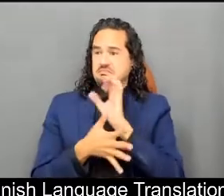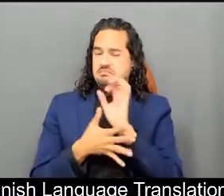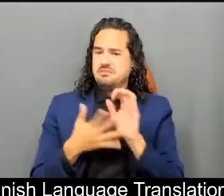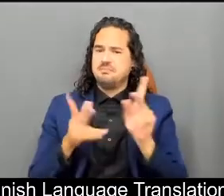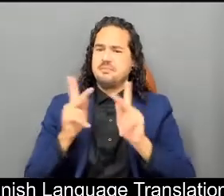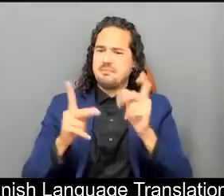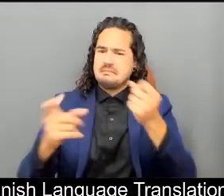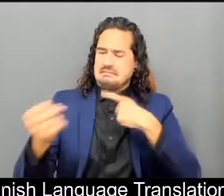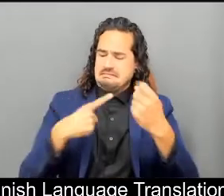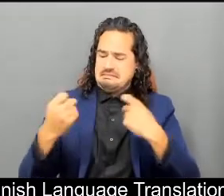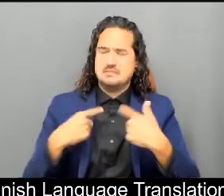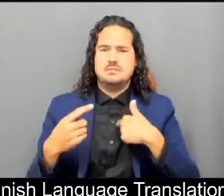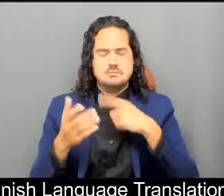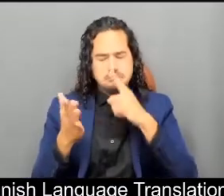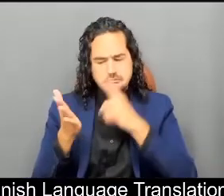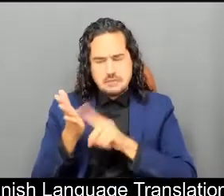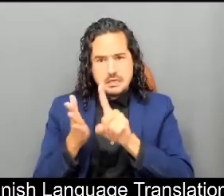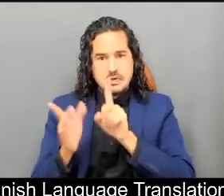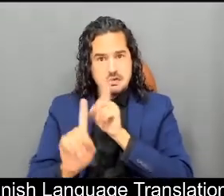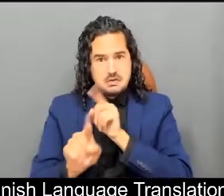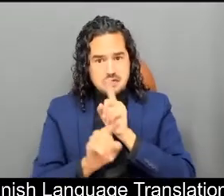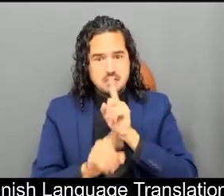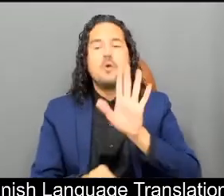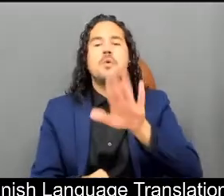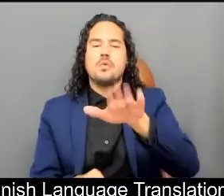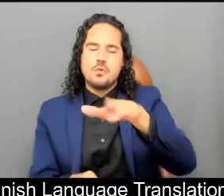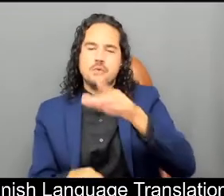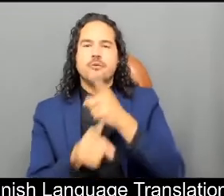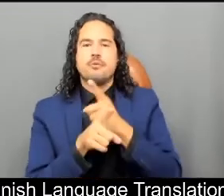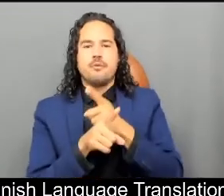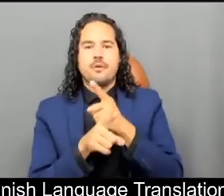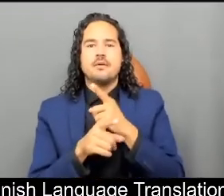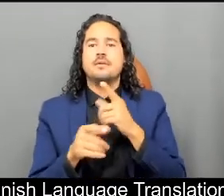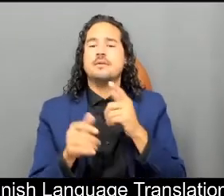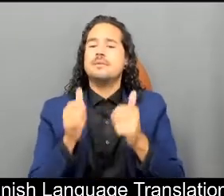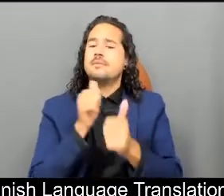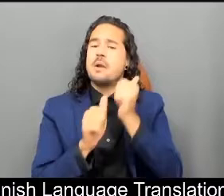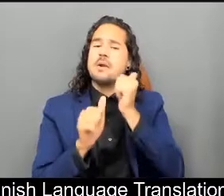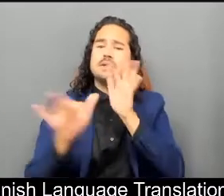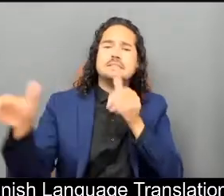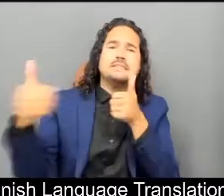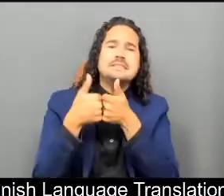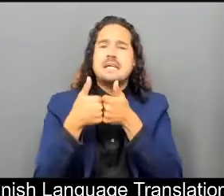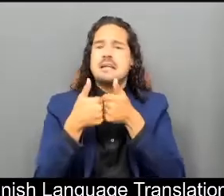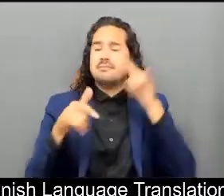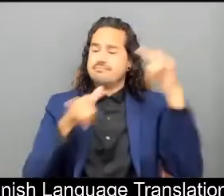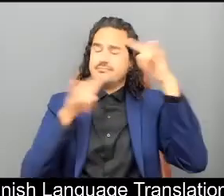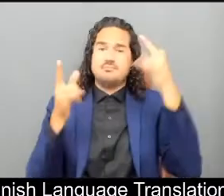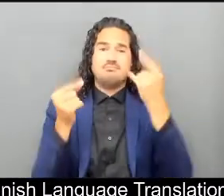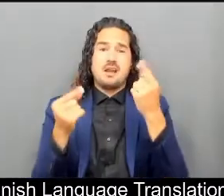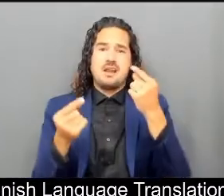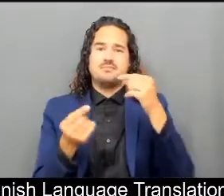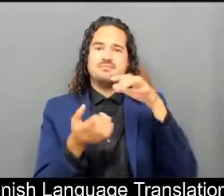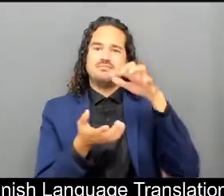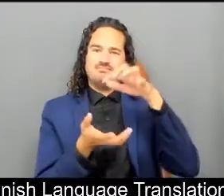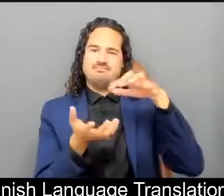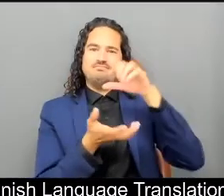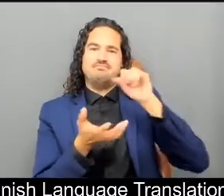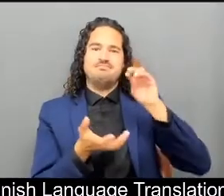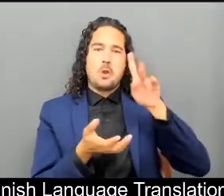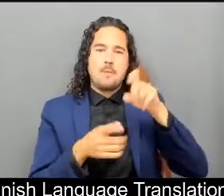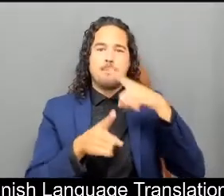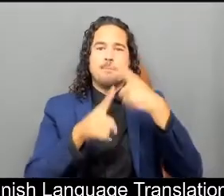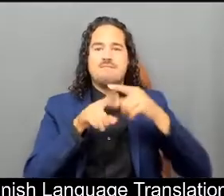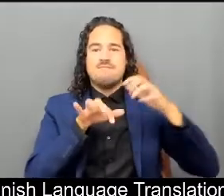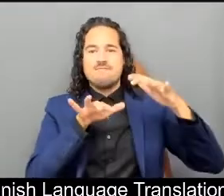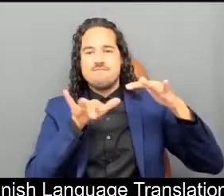Yes, smoke is our limiting factor as well as the fog. The reason we still have so many aircraft is if this marine layer